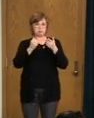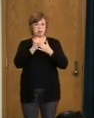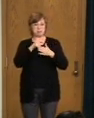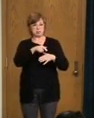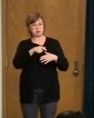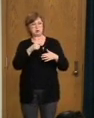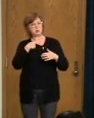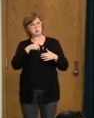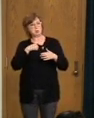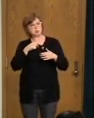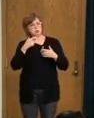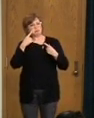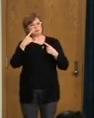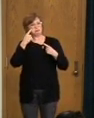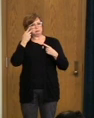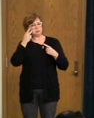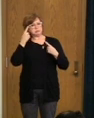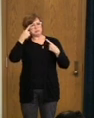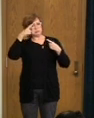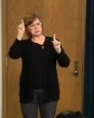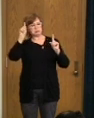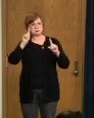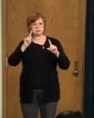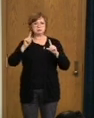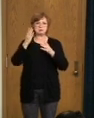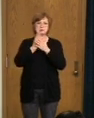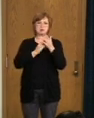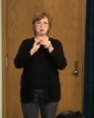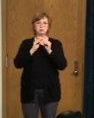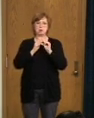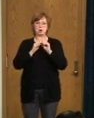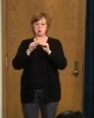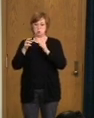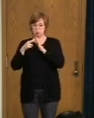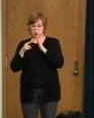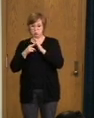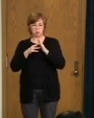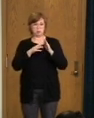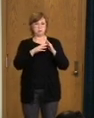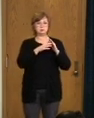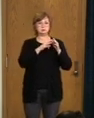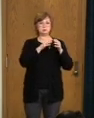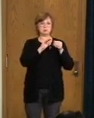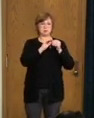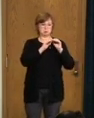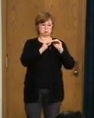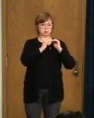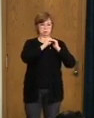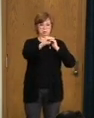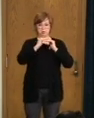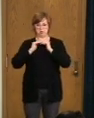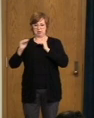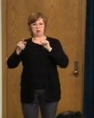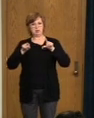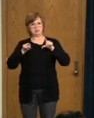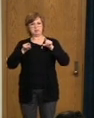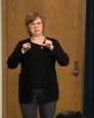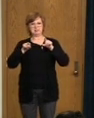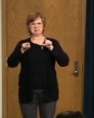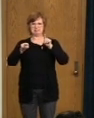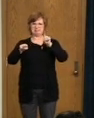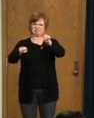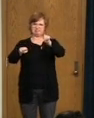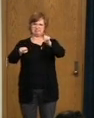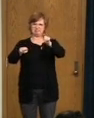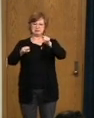that those measures are having an impact, but there's still some more work for us to do. We need to stabilize our case numbers